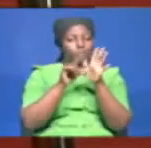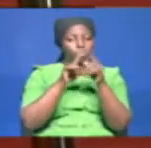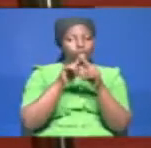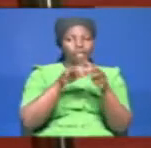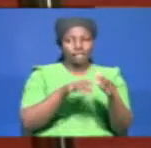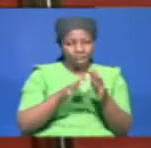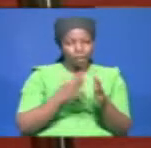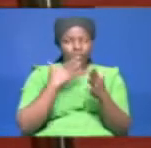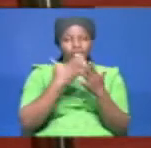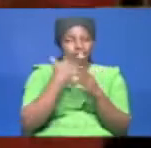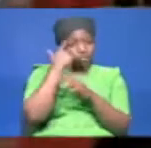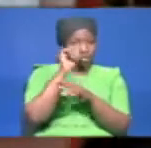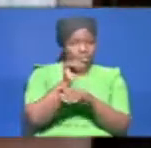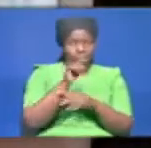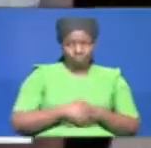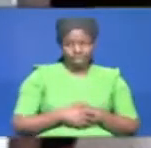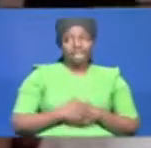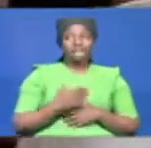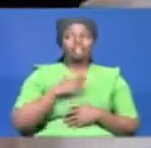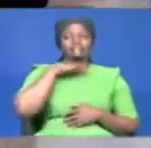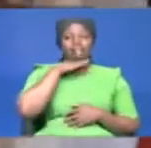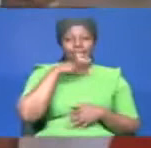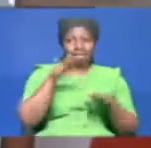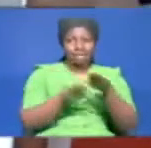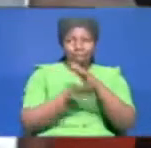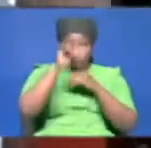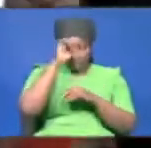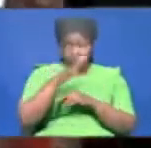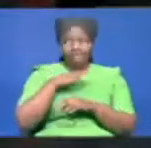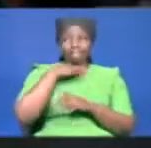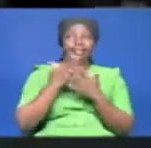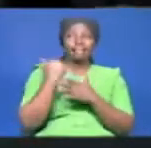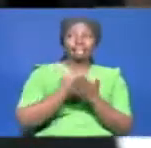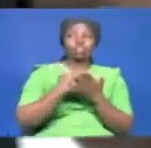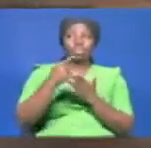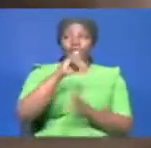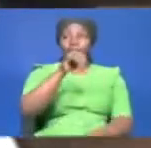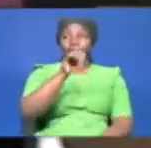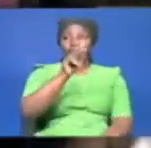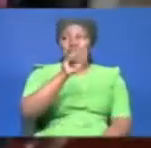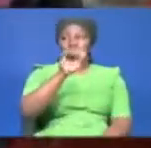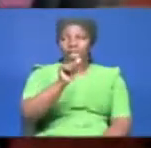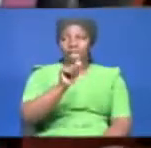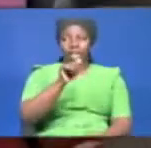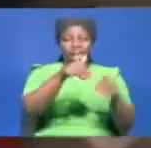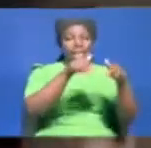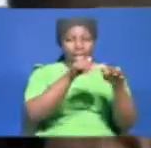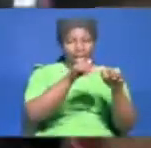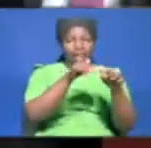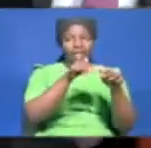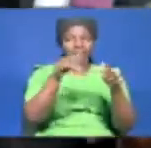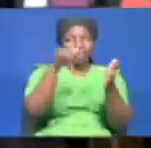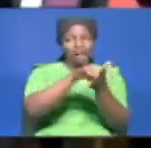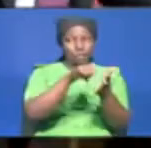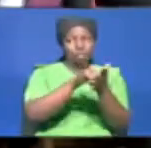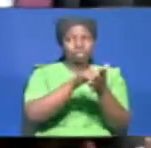late Kipngok died last week at the Jomo Kenyatta International Airport en route to Mombasa for the governor's and deputy